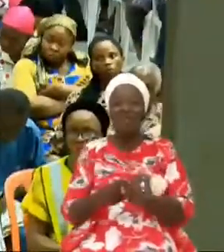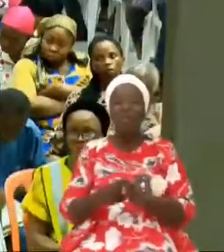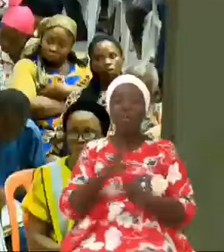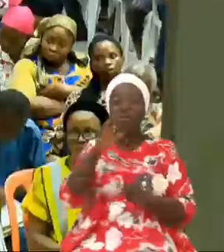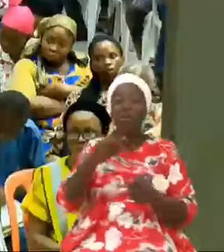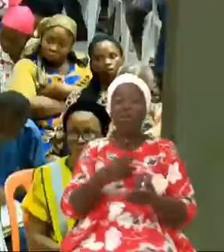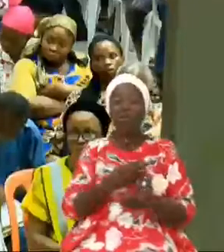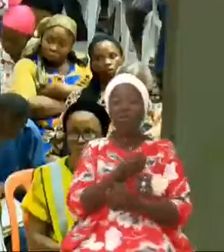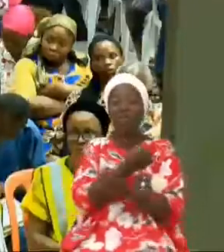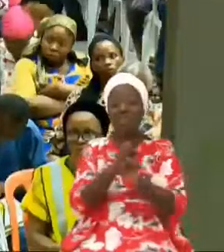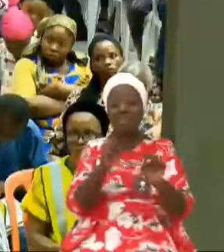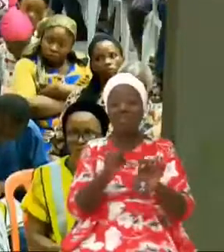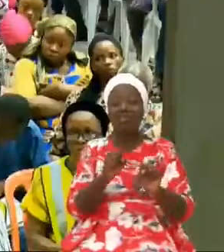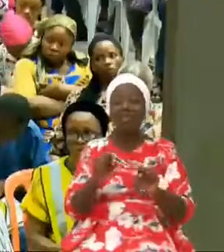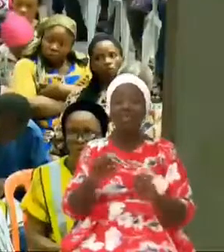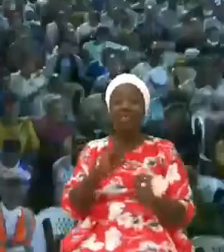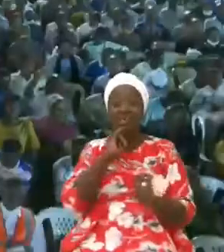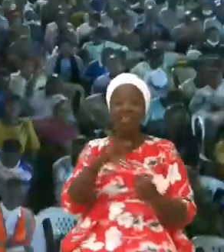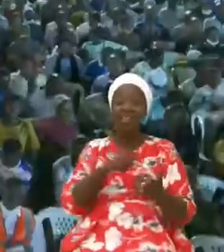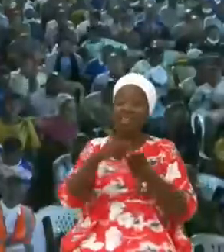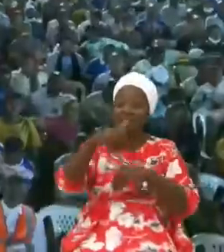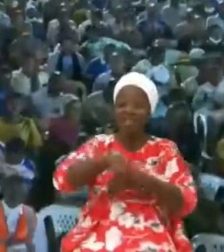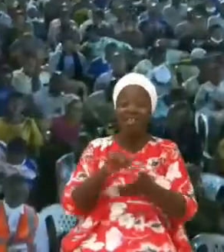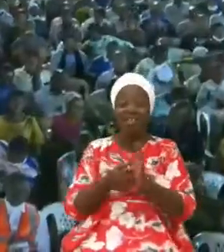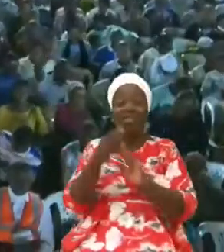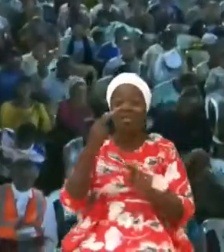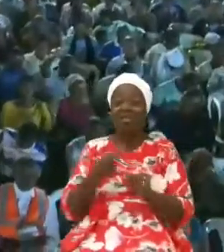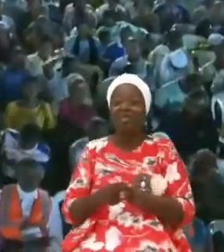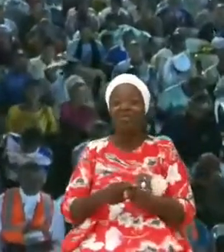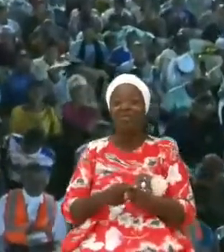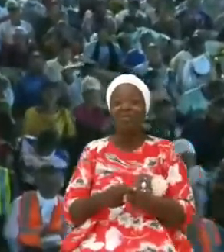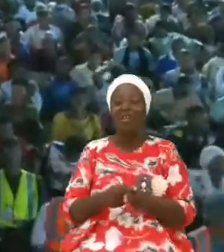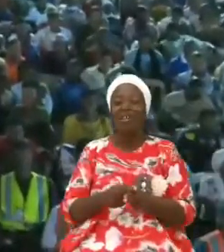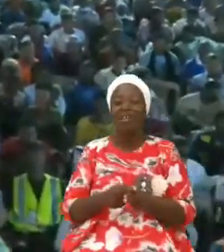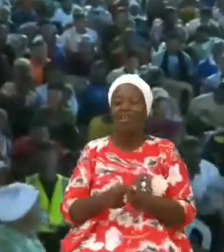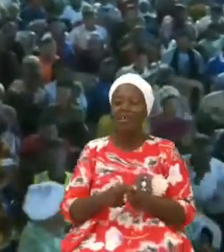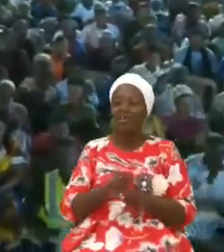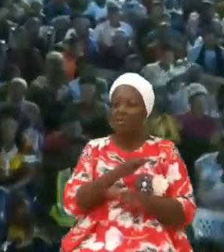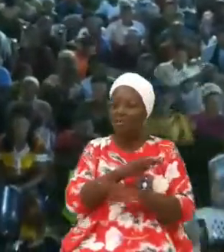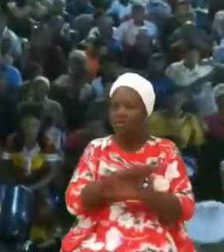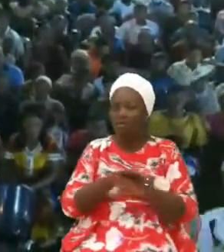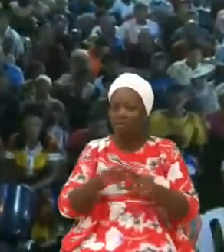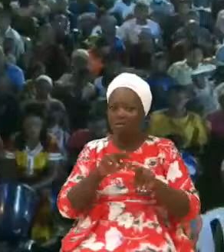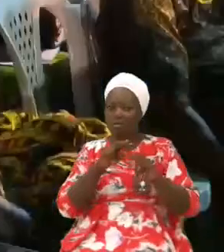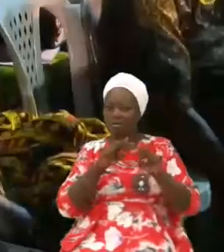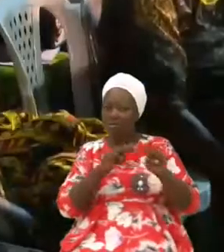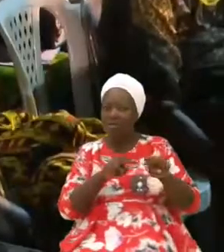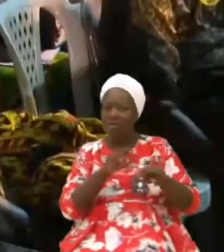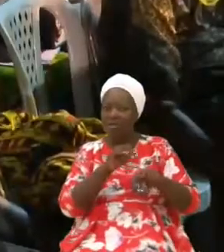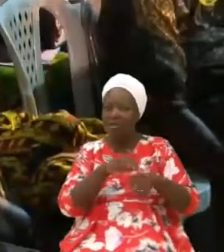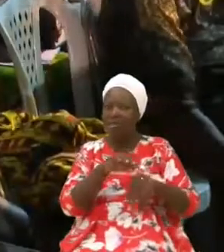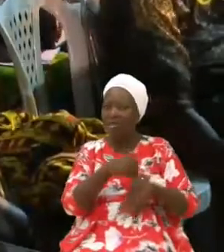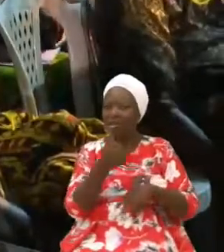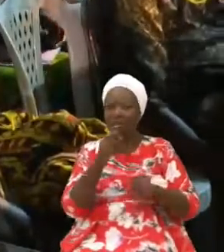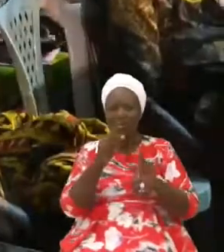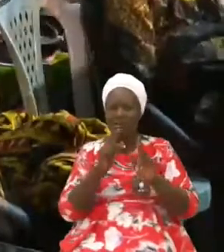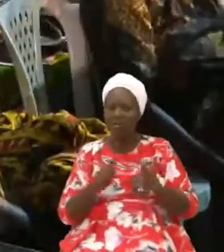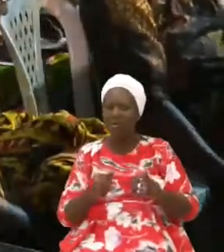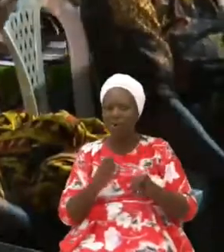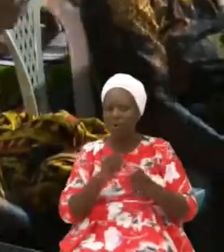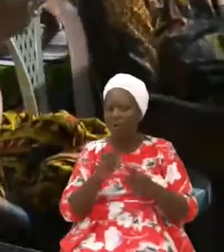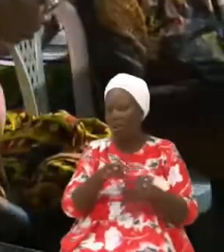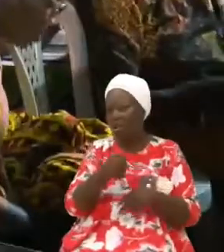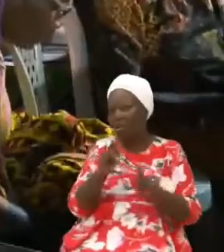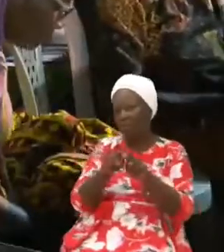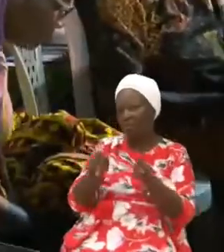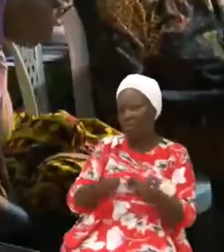Your healing, I said it's tonight. Your redemption, I said it's tonight. Don't look any